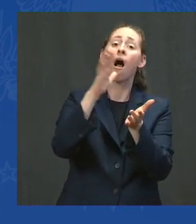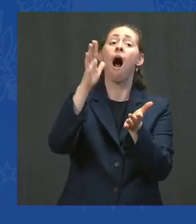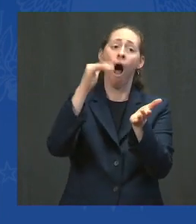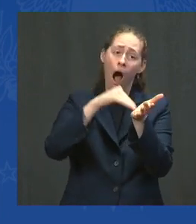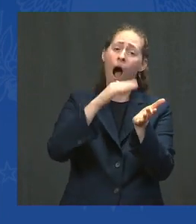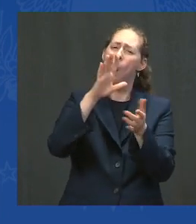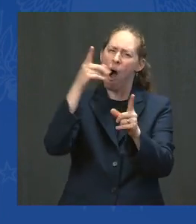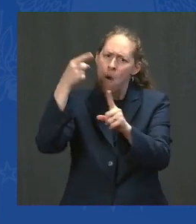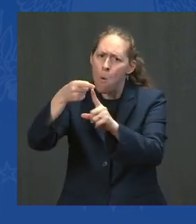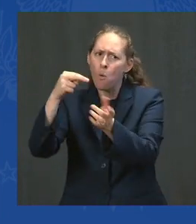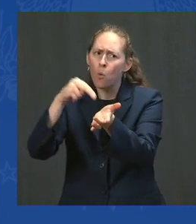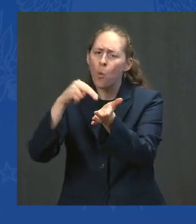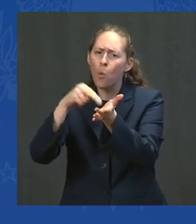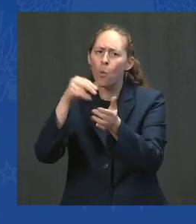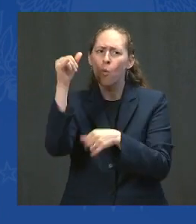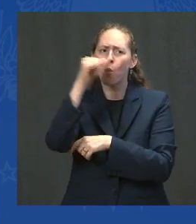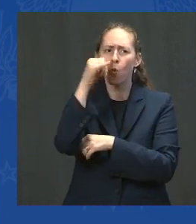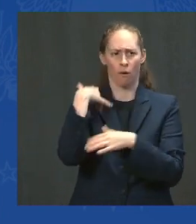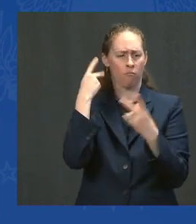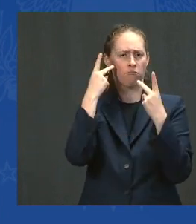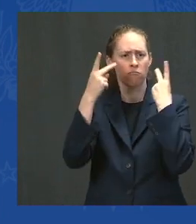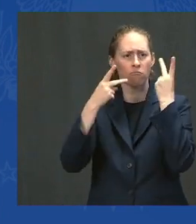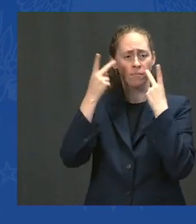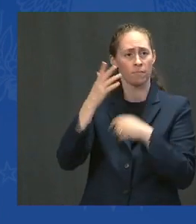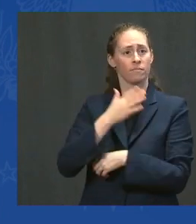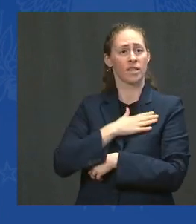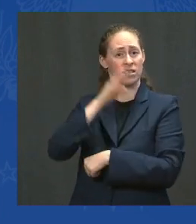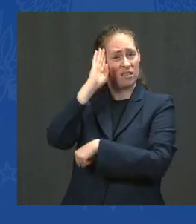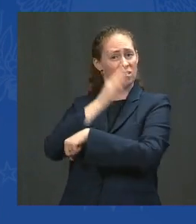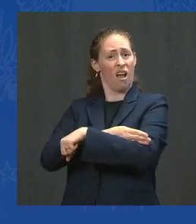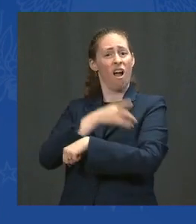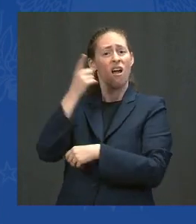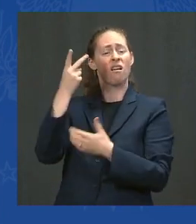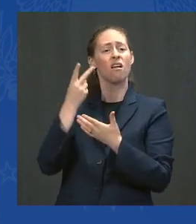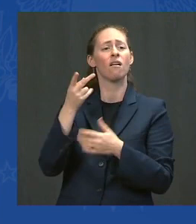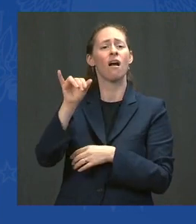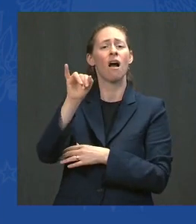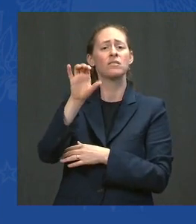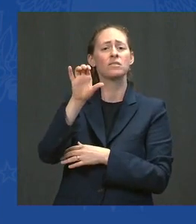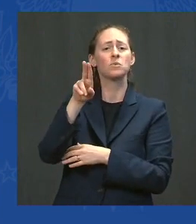son on the table. Tell her, thank you, thank you, thank you. I really mean it.